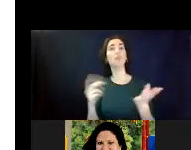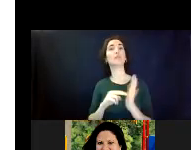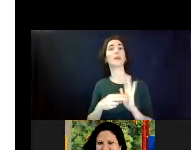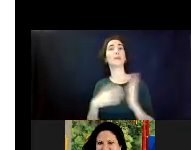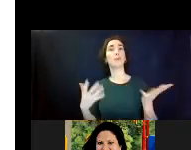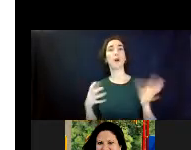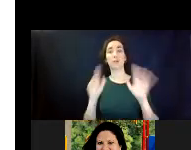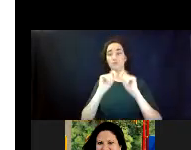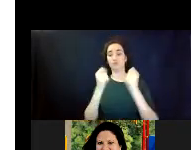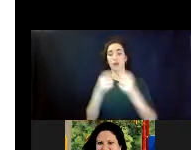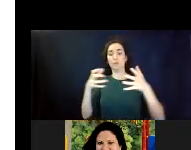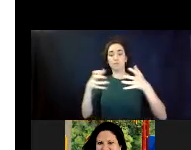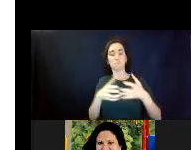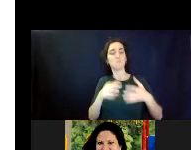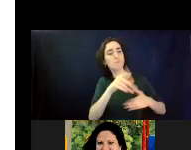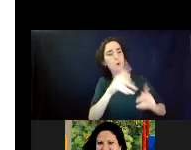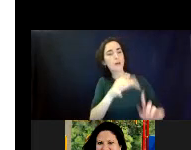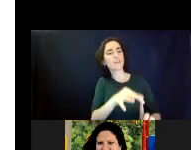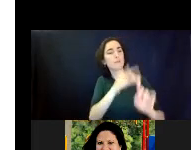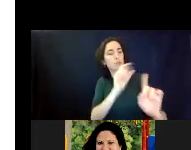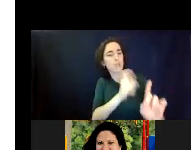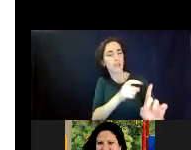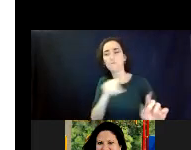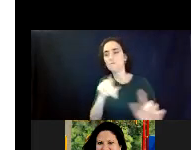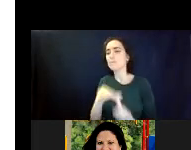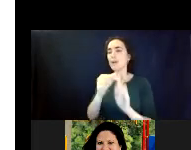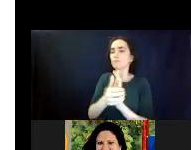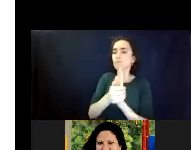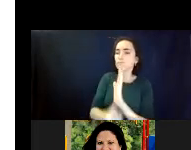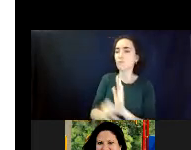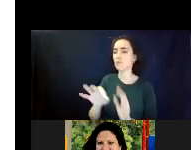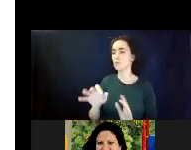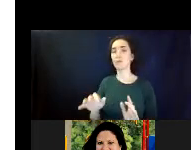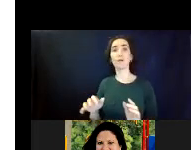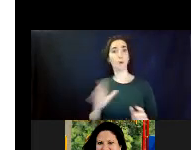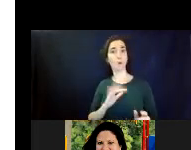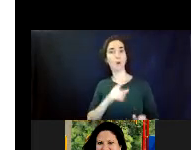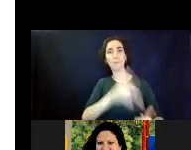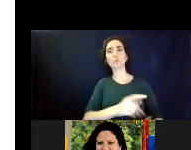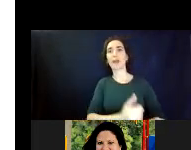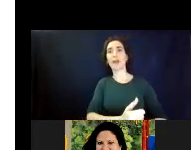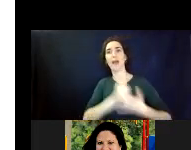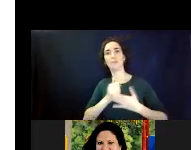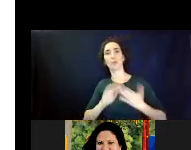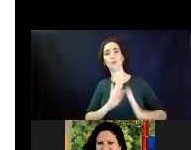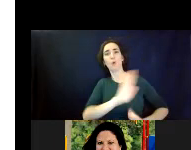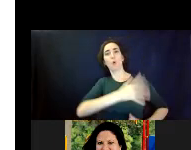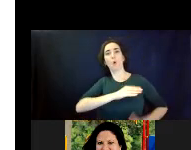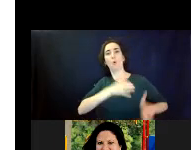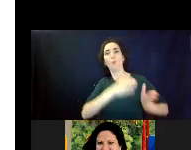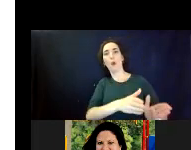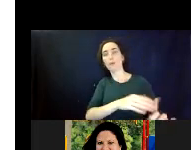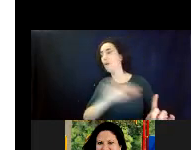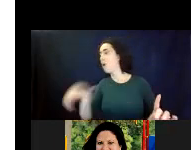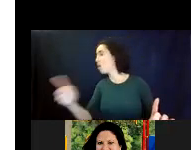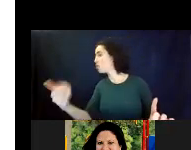individuals as possessing unique gifts and talents, and these were their specific contributions to the community that no one else could